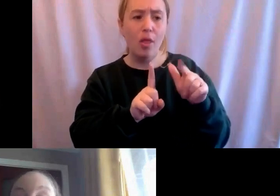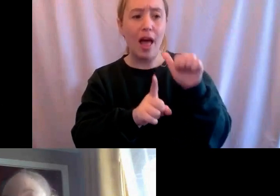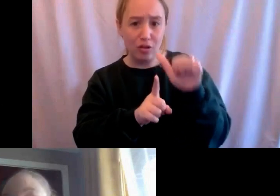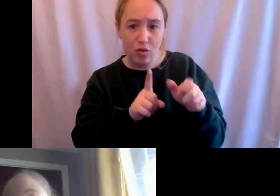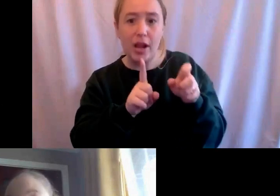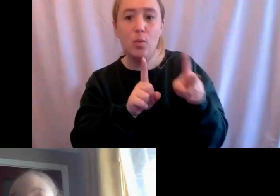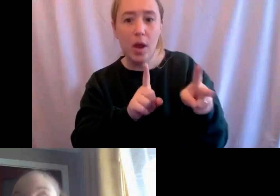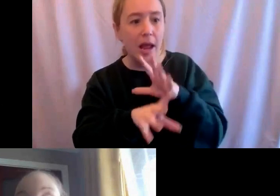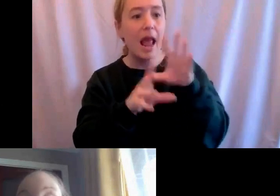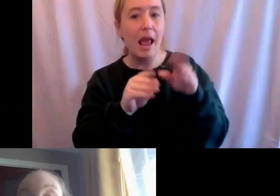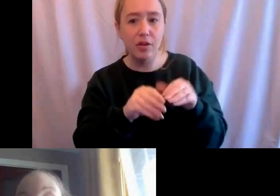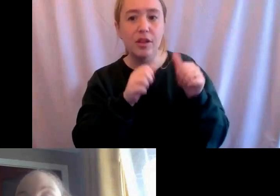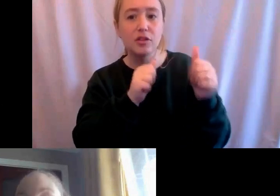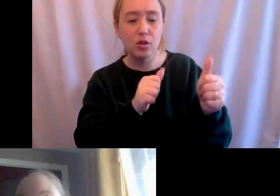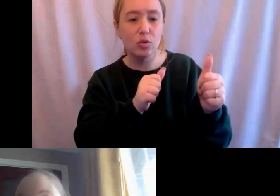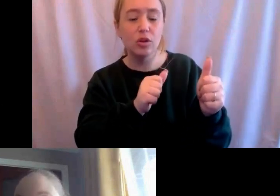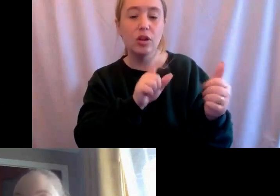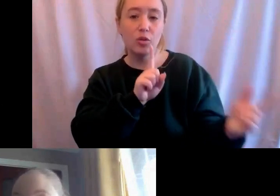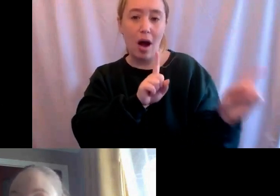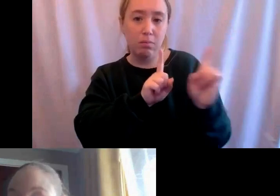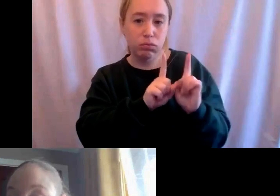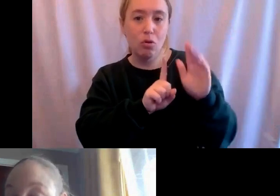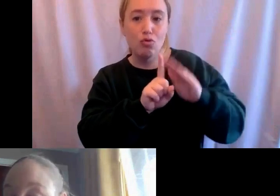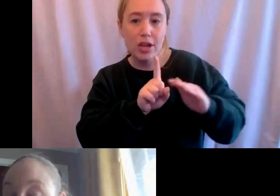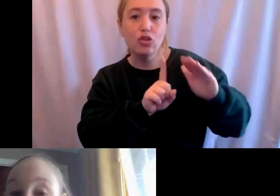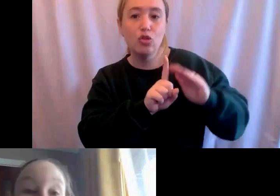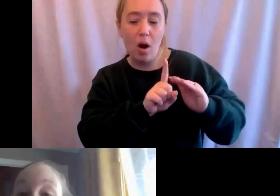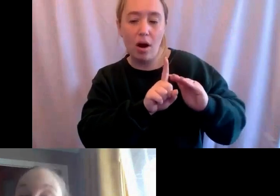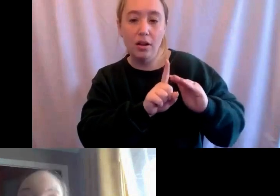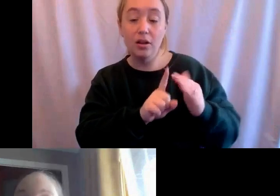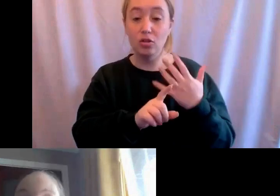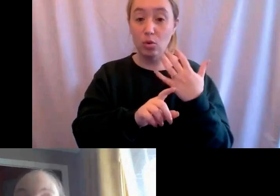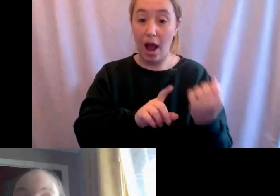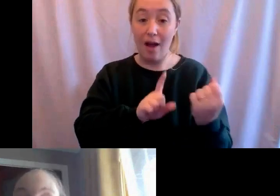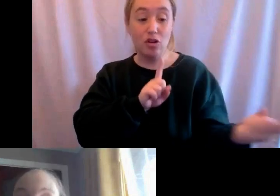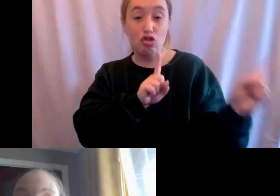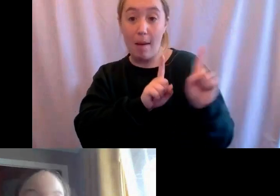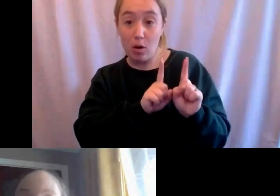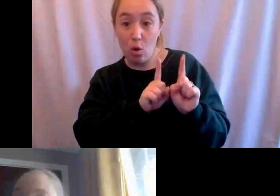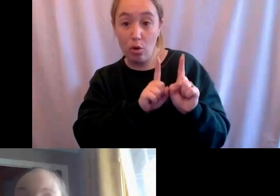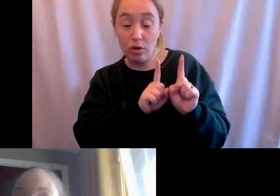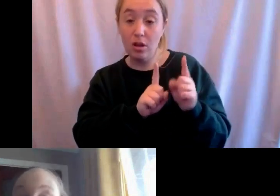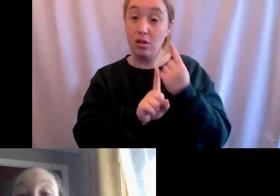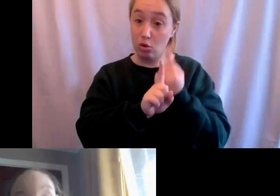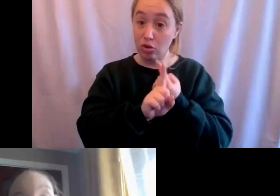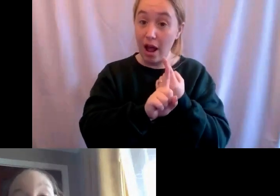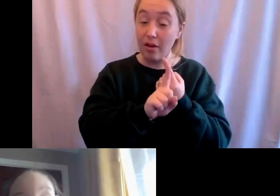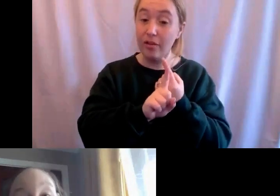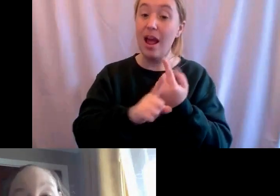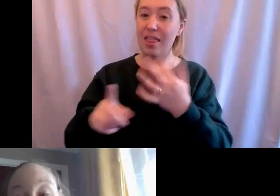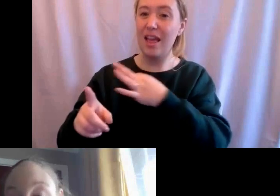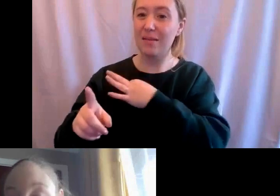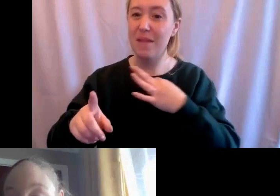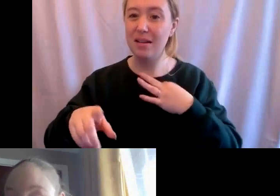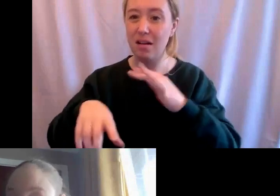you and giving you reassurance. You don't have to have a chaperone. You'll always be offered